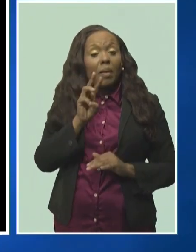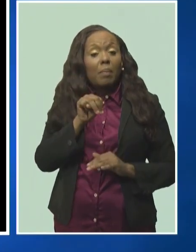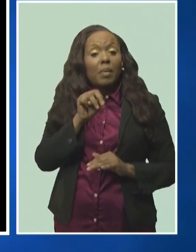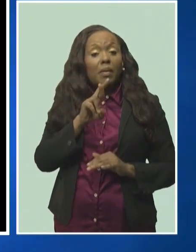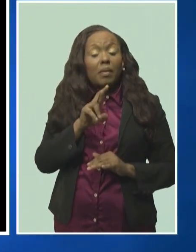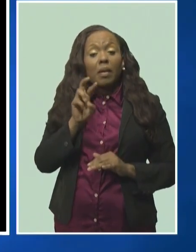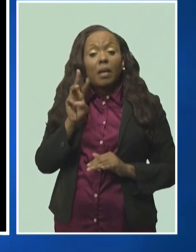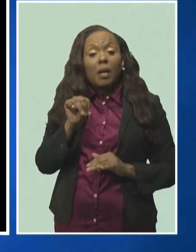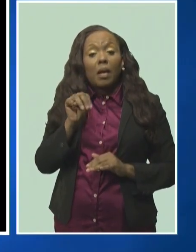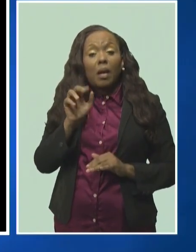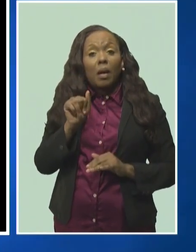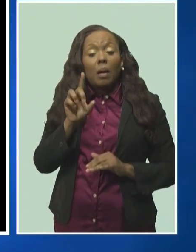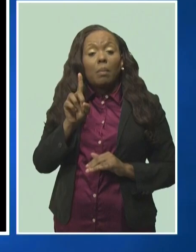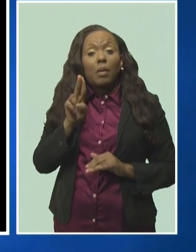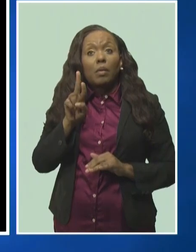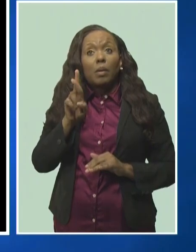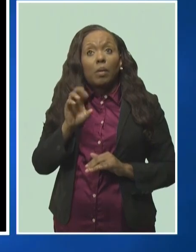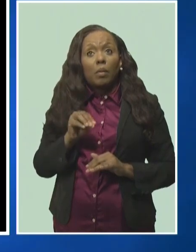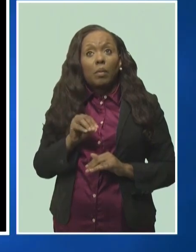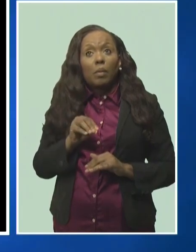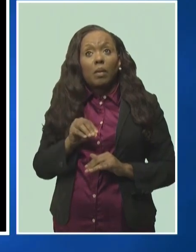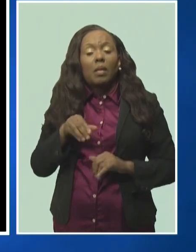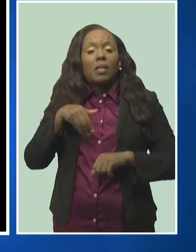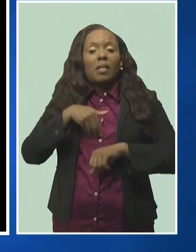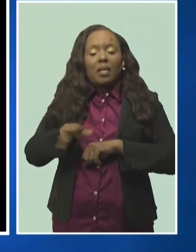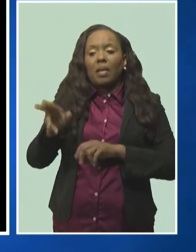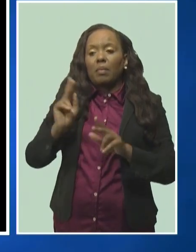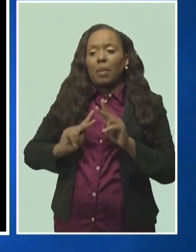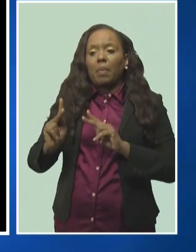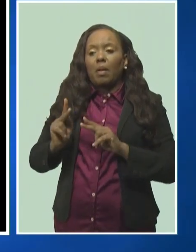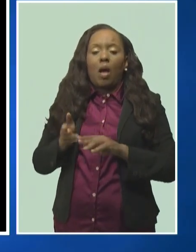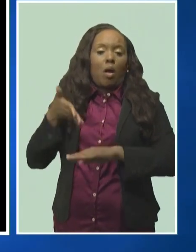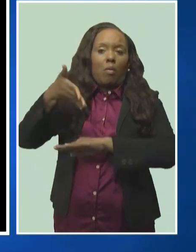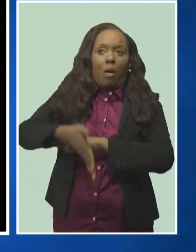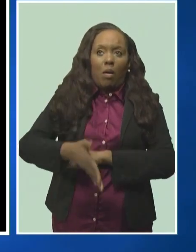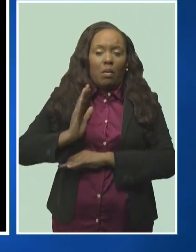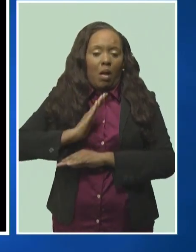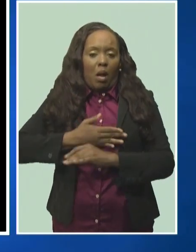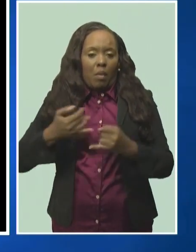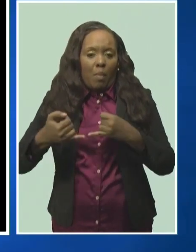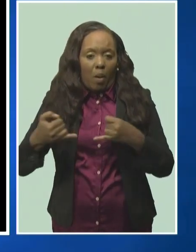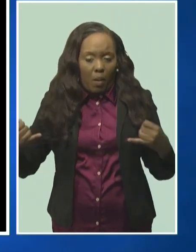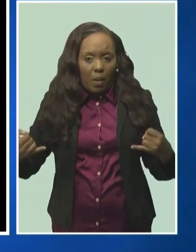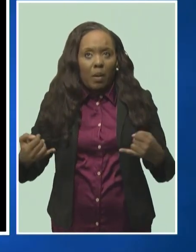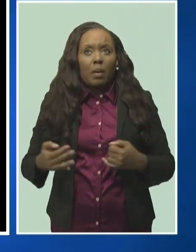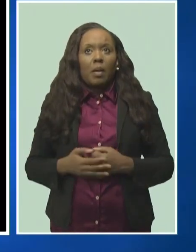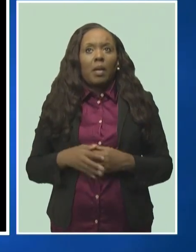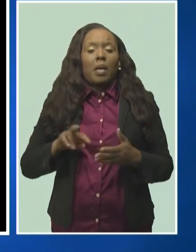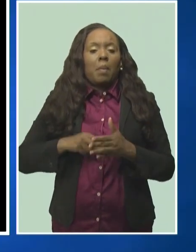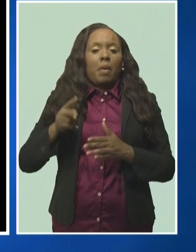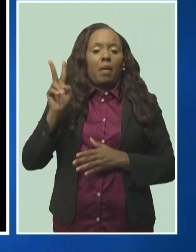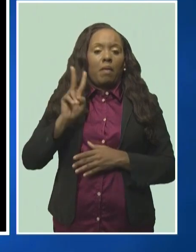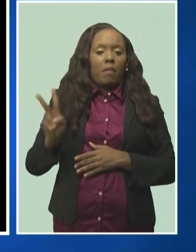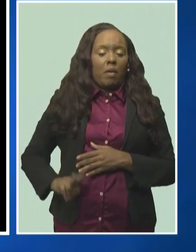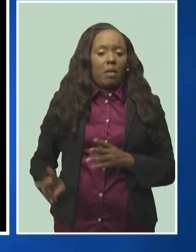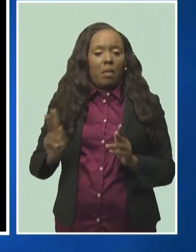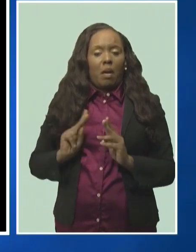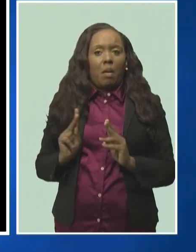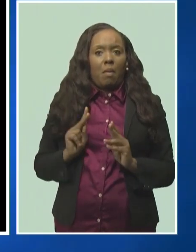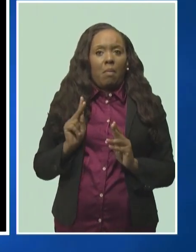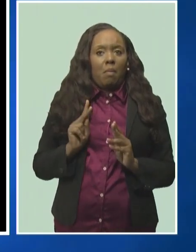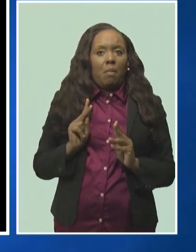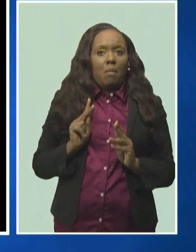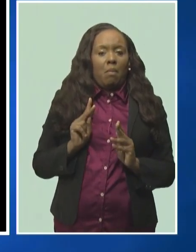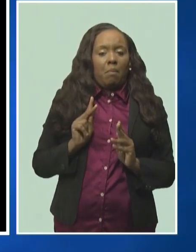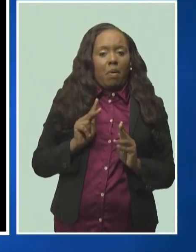or missions he does and sends people across the border, send his troops across the border, we have an influx of Venezuelans coming into the Essequibo,